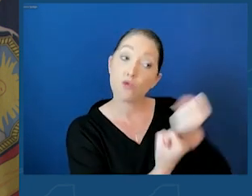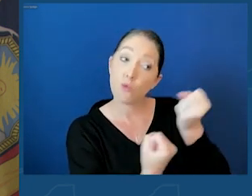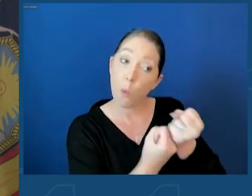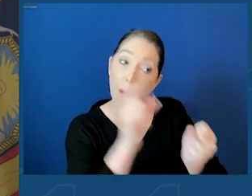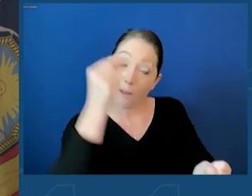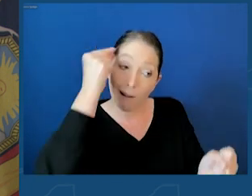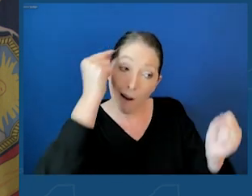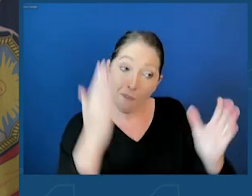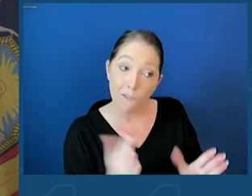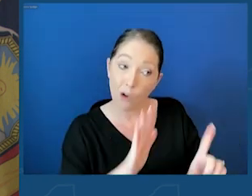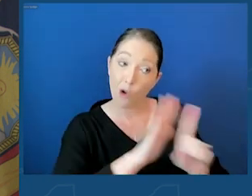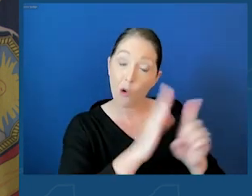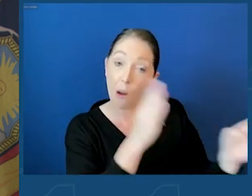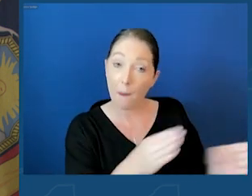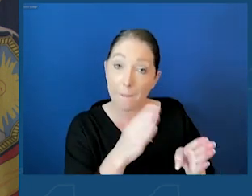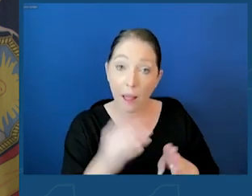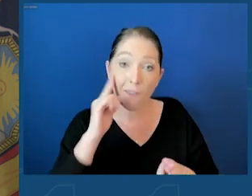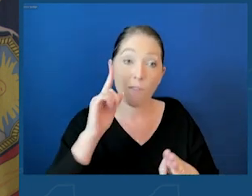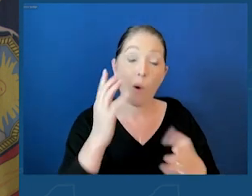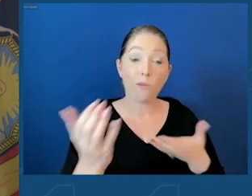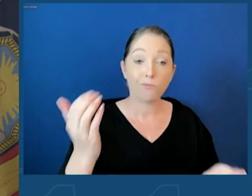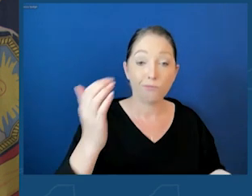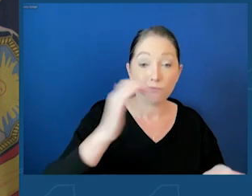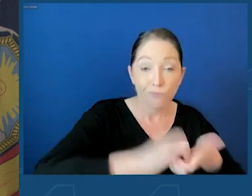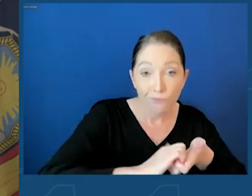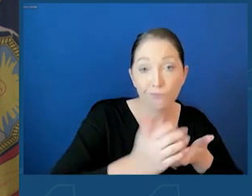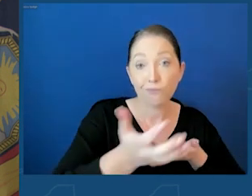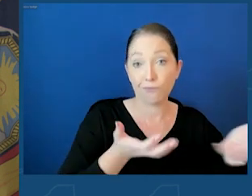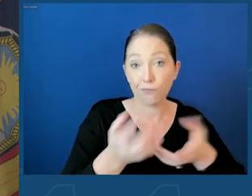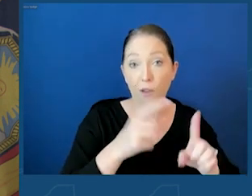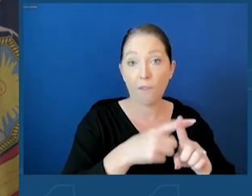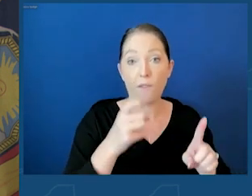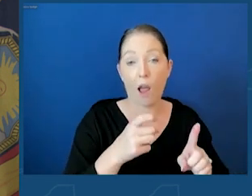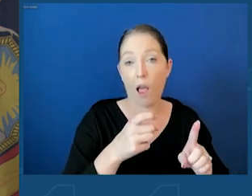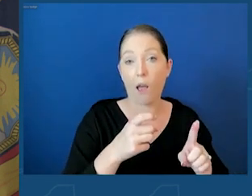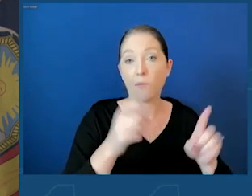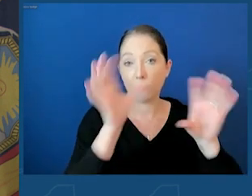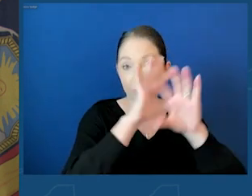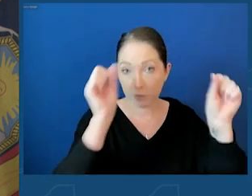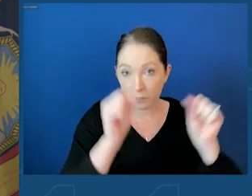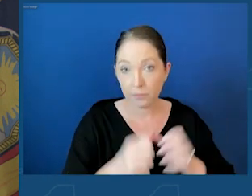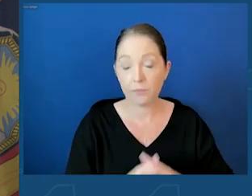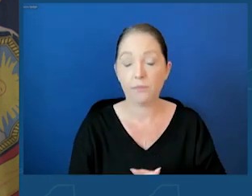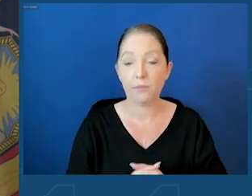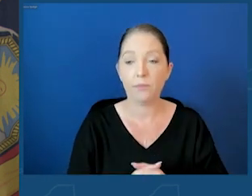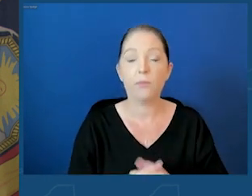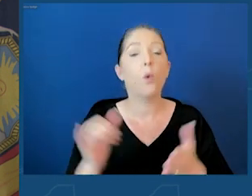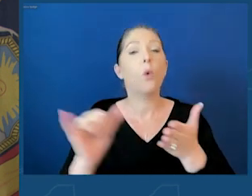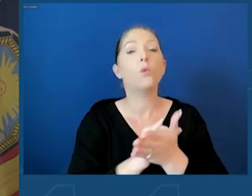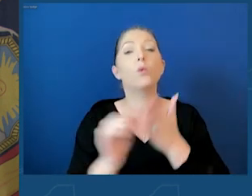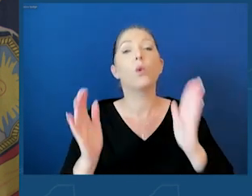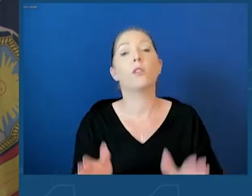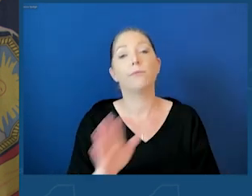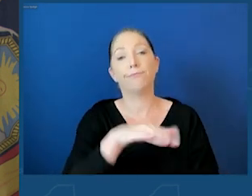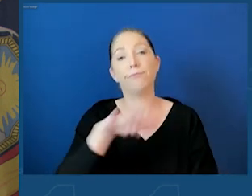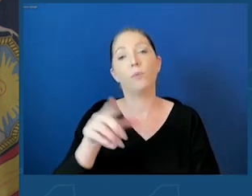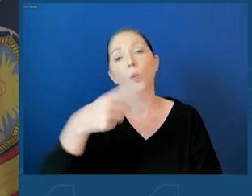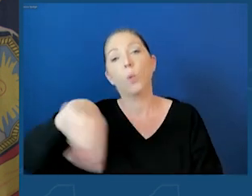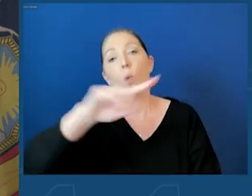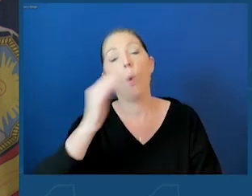support from the administration. New Yorkers, you know, at the end of the day, we will continue to be that beacon of